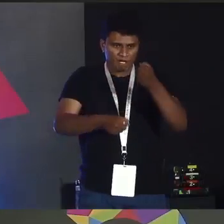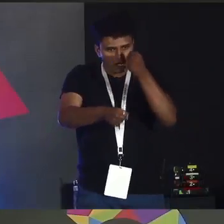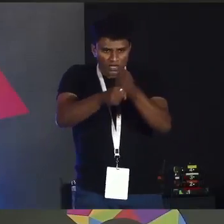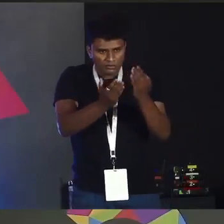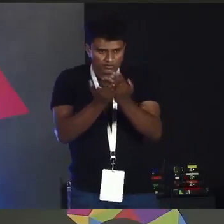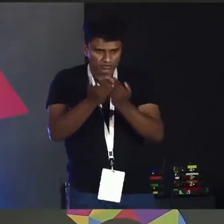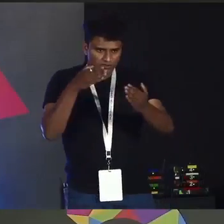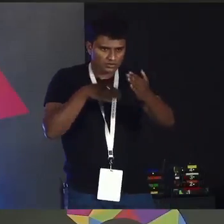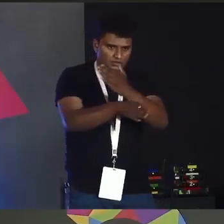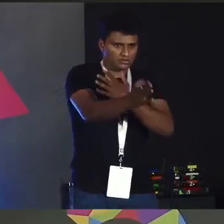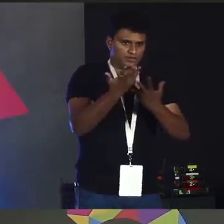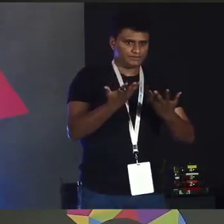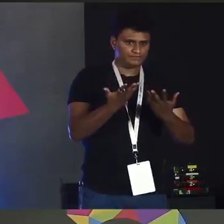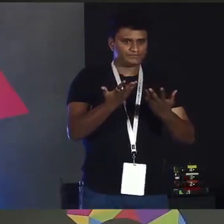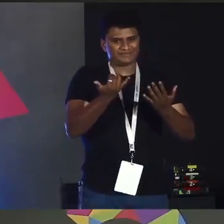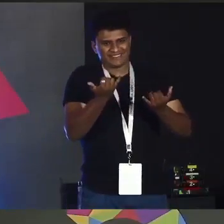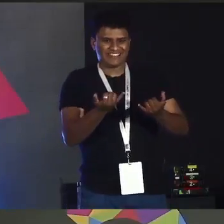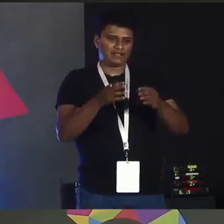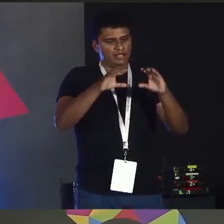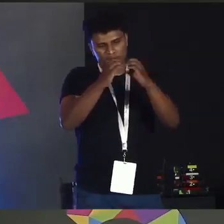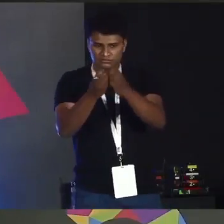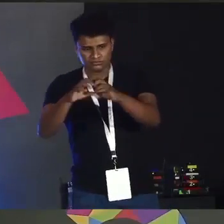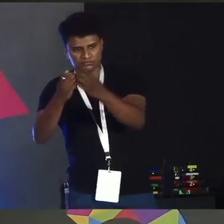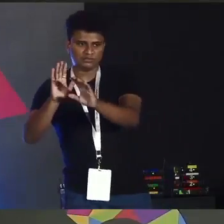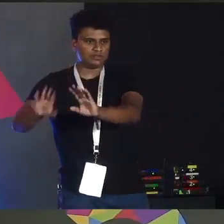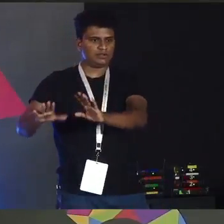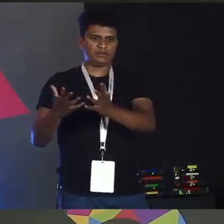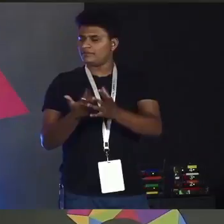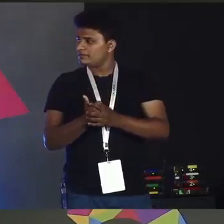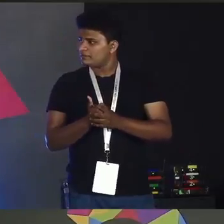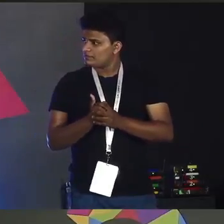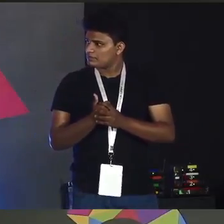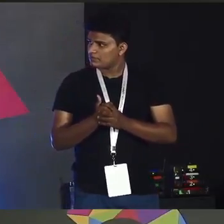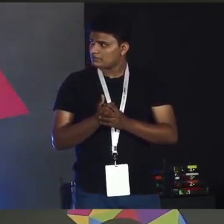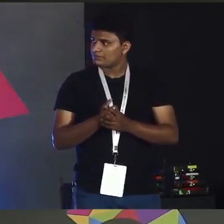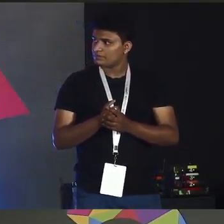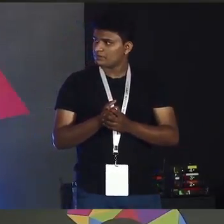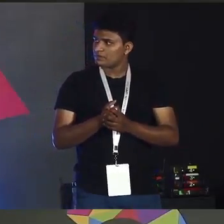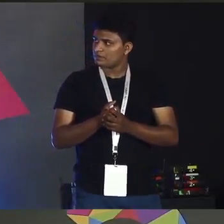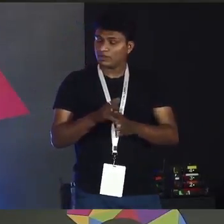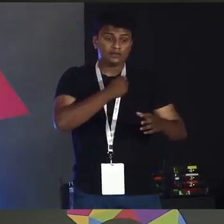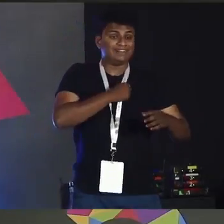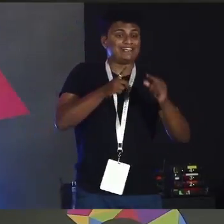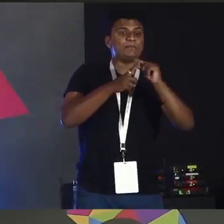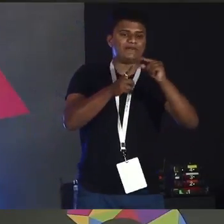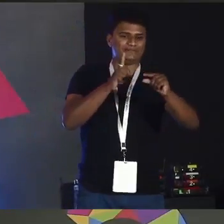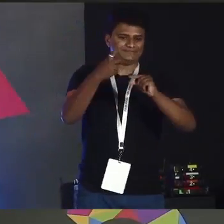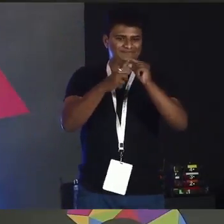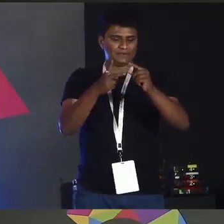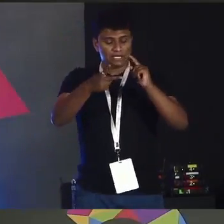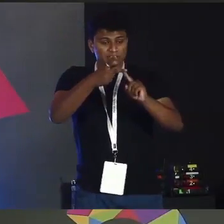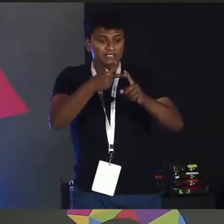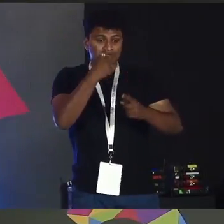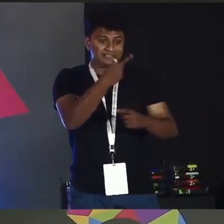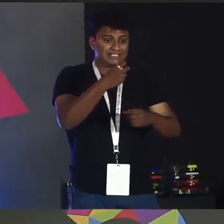third, fourth kid you see wearing glasses, spectacles. If you see, if you go to a government school, a municipality school, you hardly see any